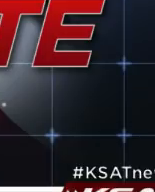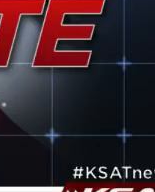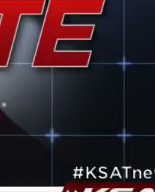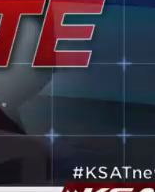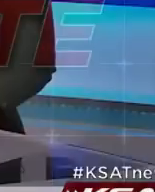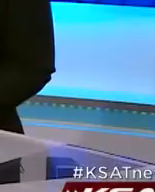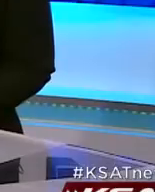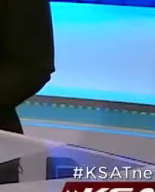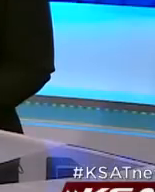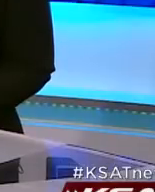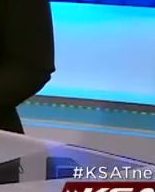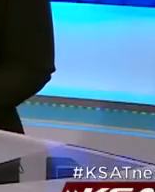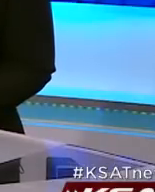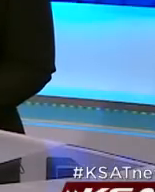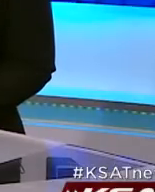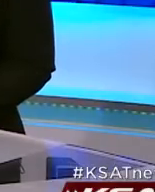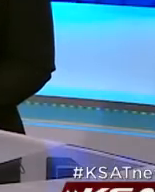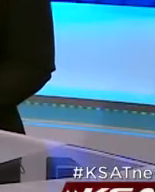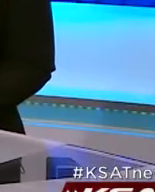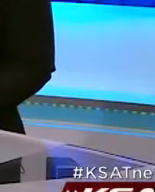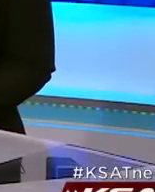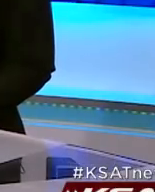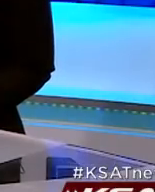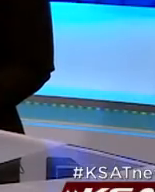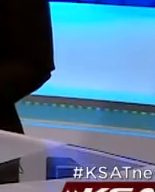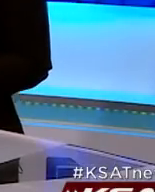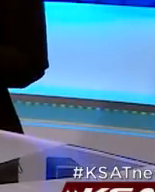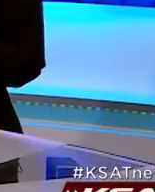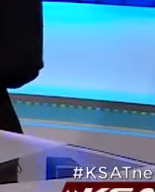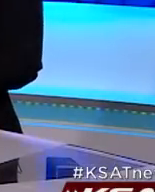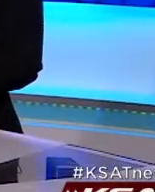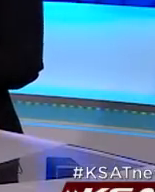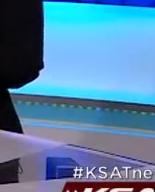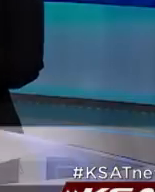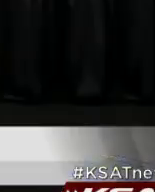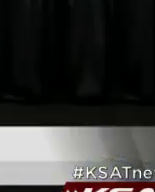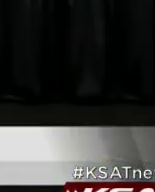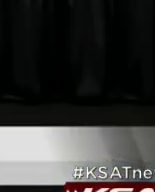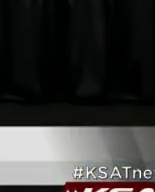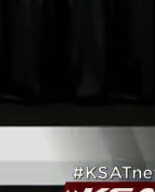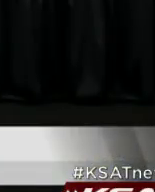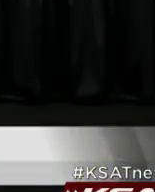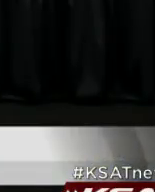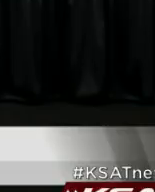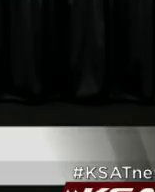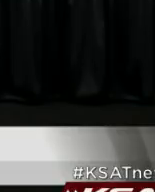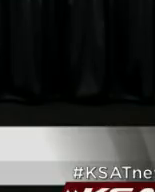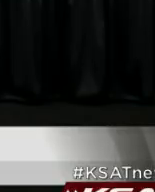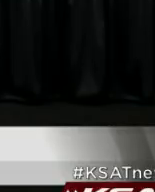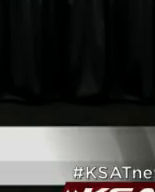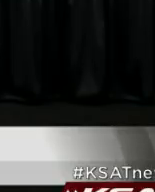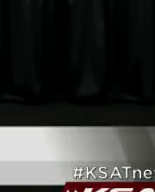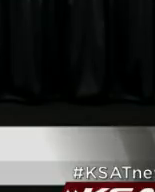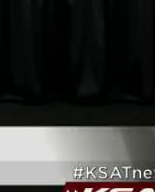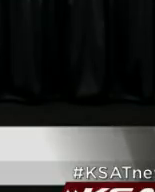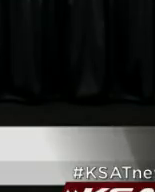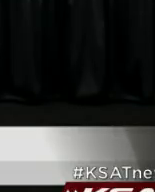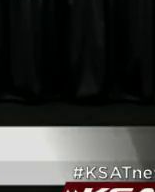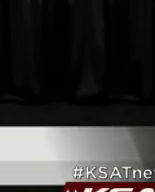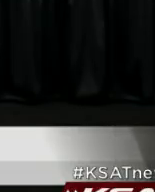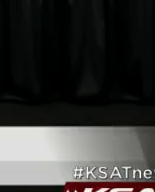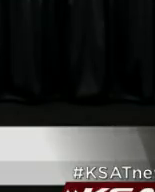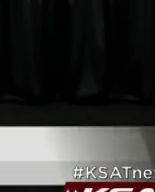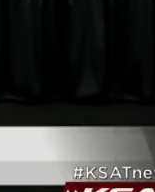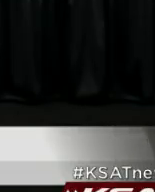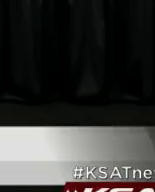their customers. And we have heard all week in the daily briefings from the mayor and the county judge about them urging people to continue